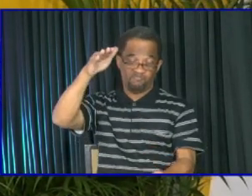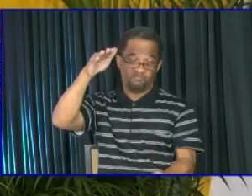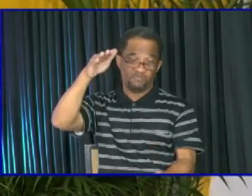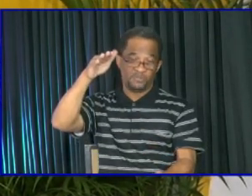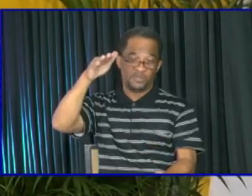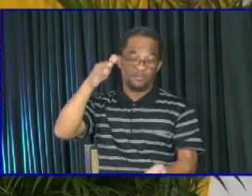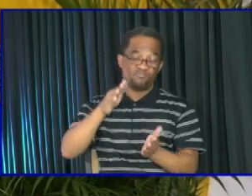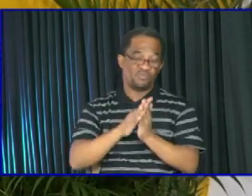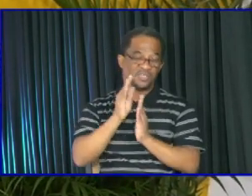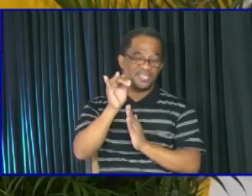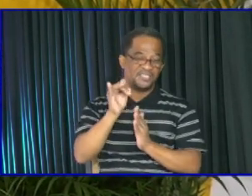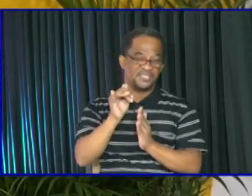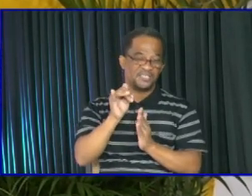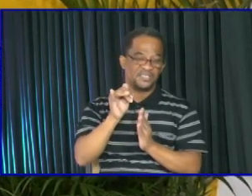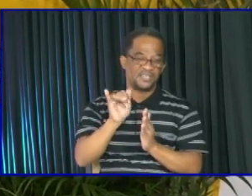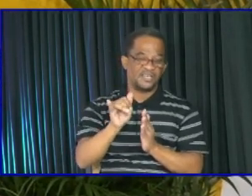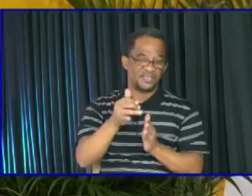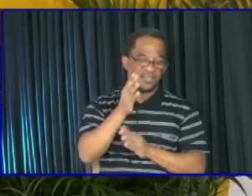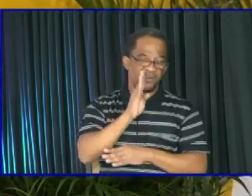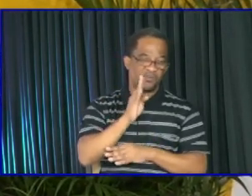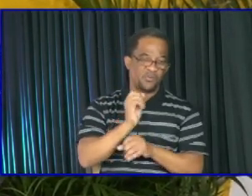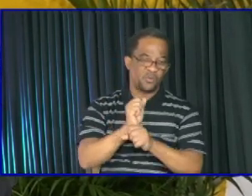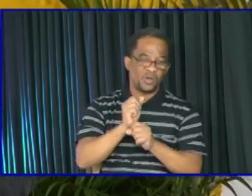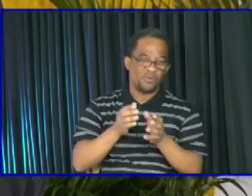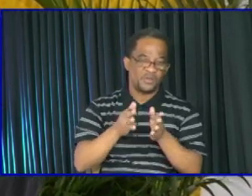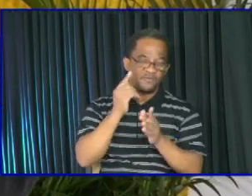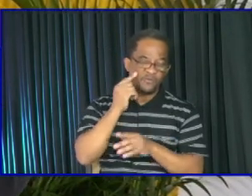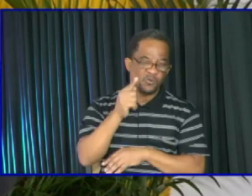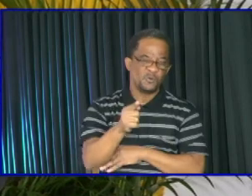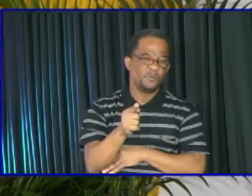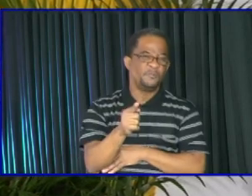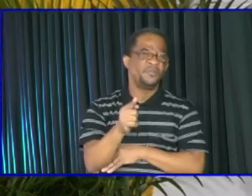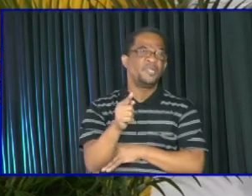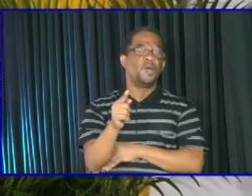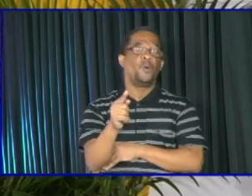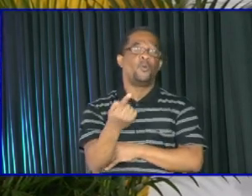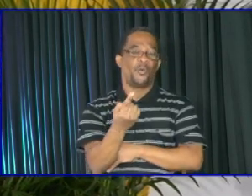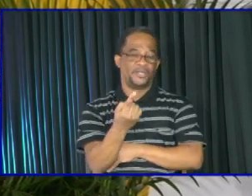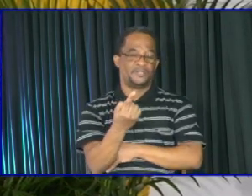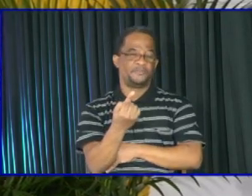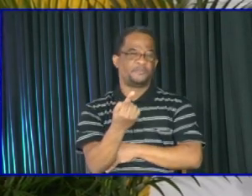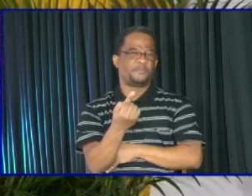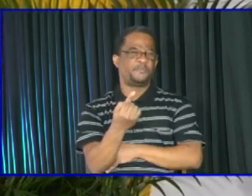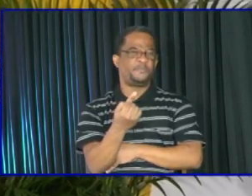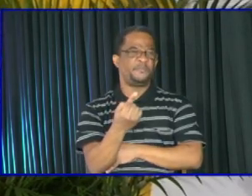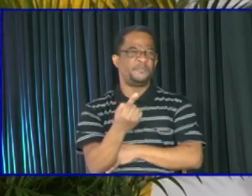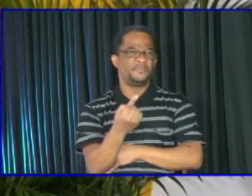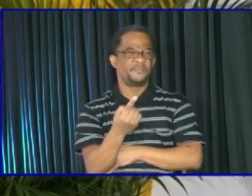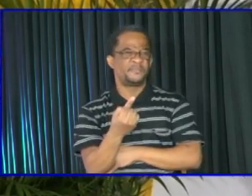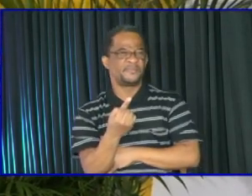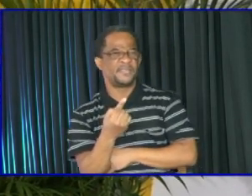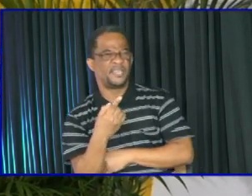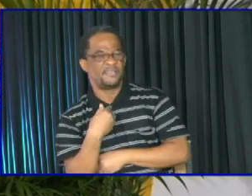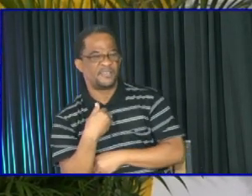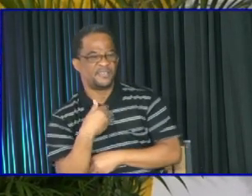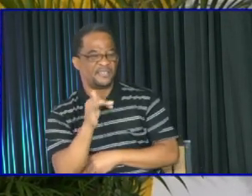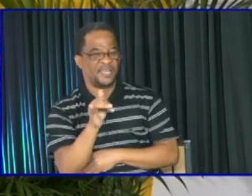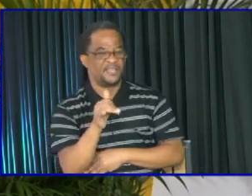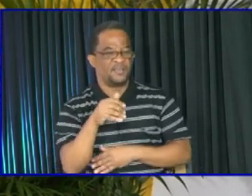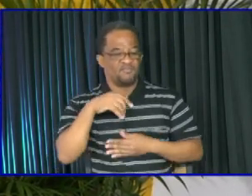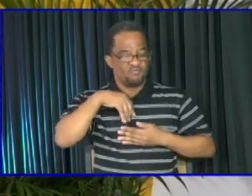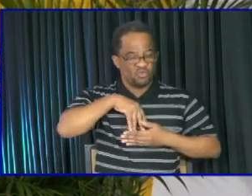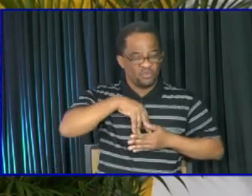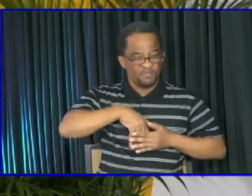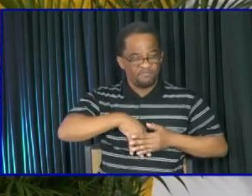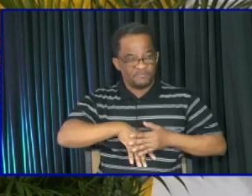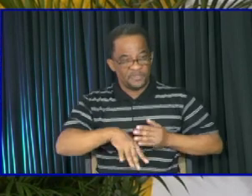breakthrough. We're praying for you. We're praying for you who once had that deep fire burning in your